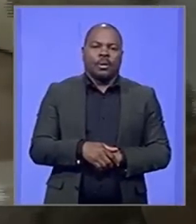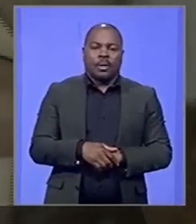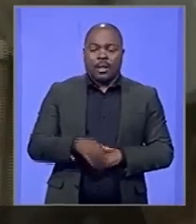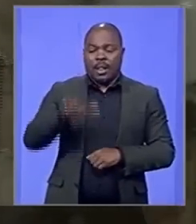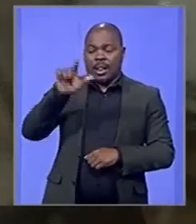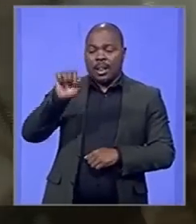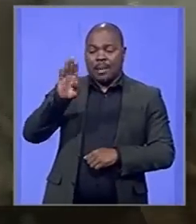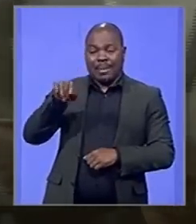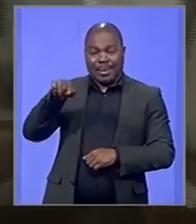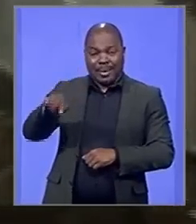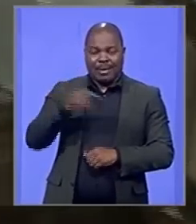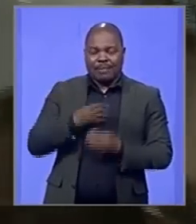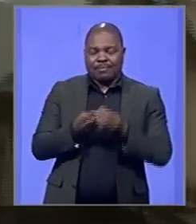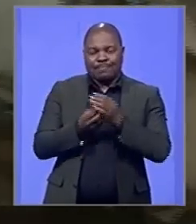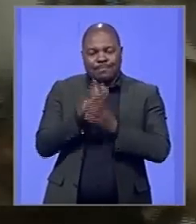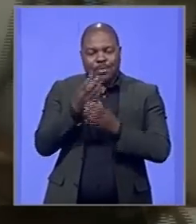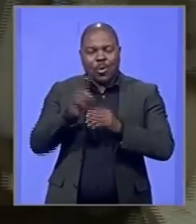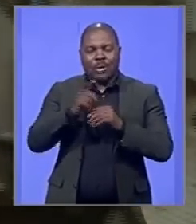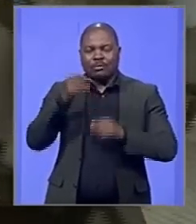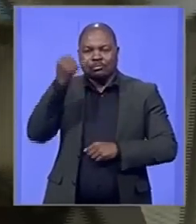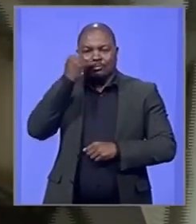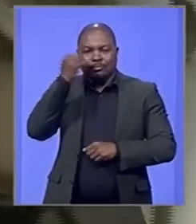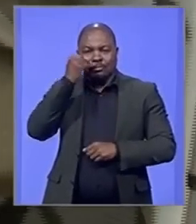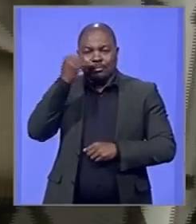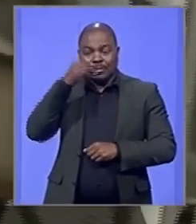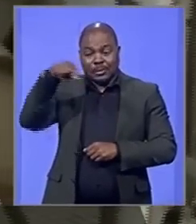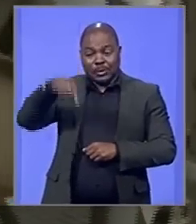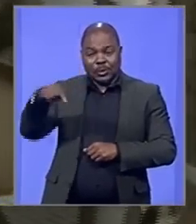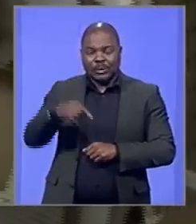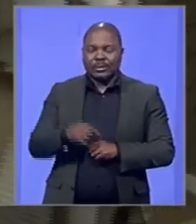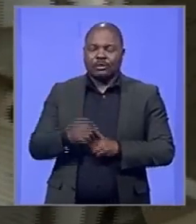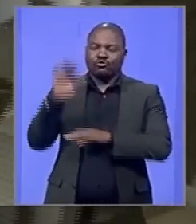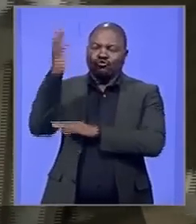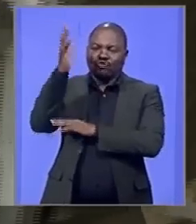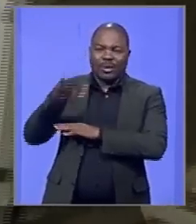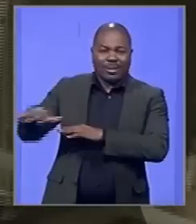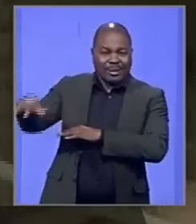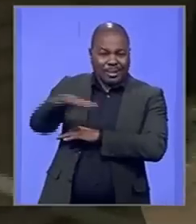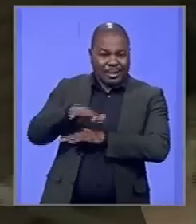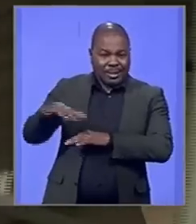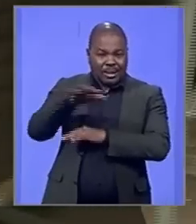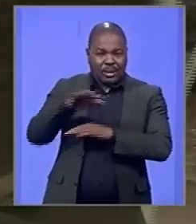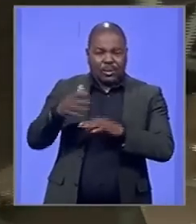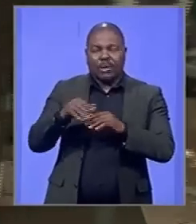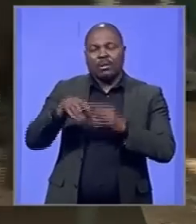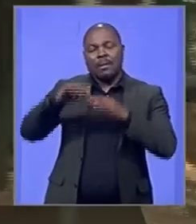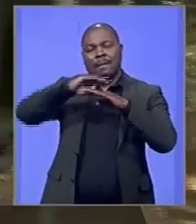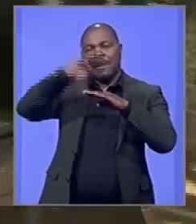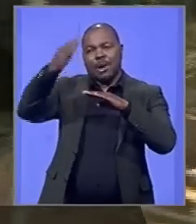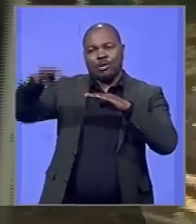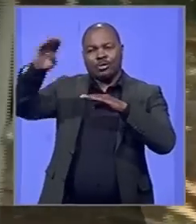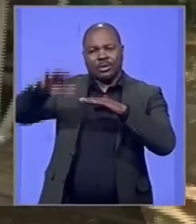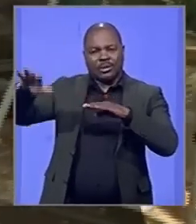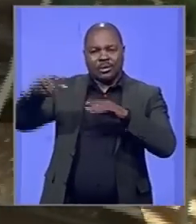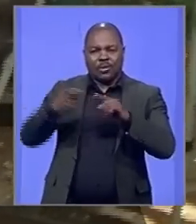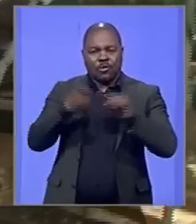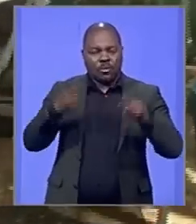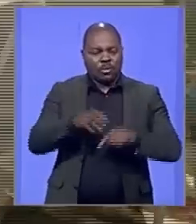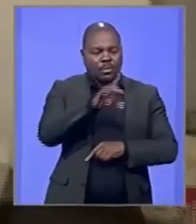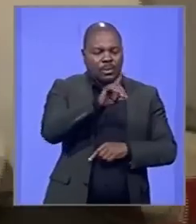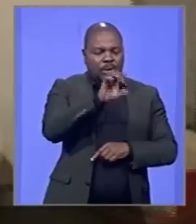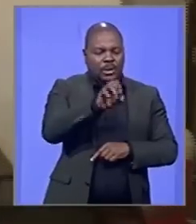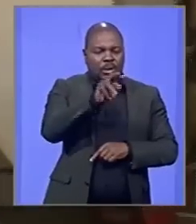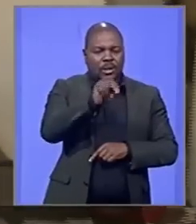Laboratory eno ya go dira diritibatsi e tlhamilwe kwa bogare jwa Sekgwa kwa tlase ga Thaba dikilometera di le mmalwa ka fa ntle ga